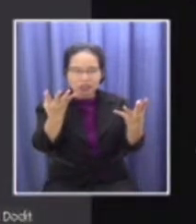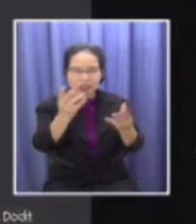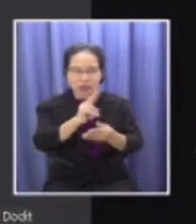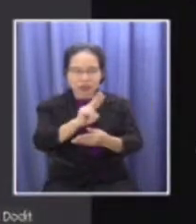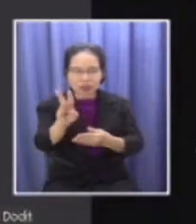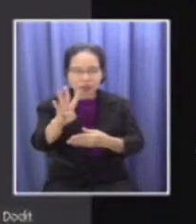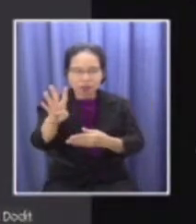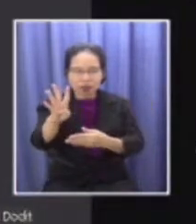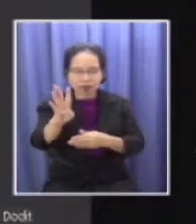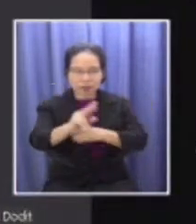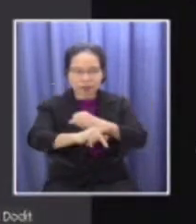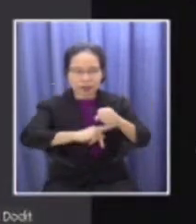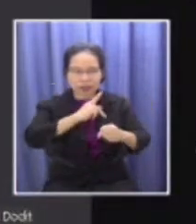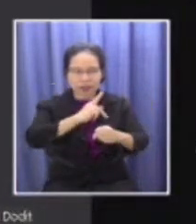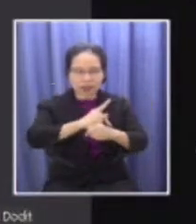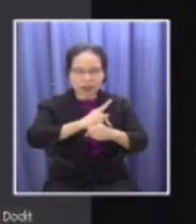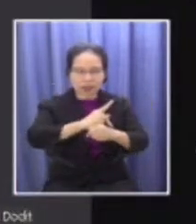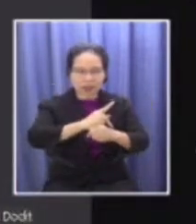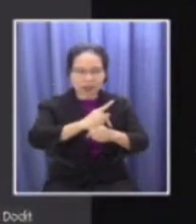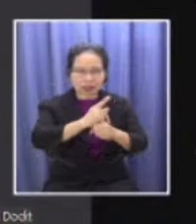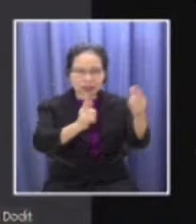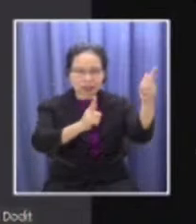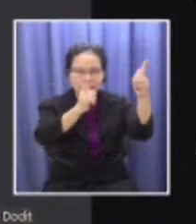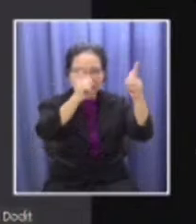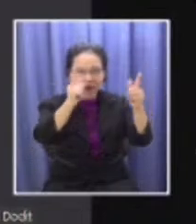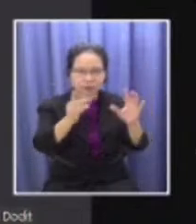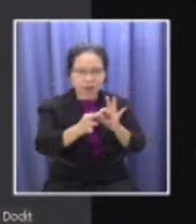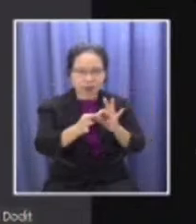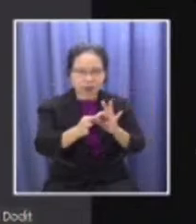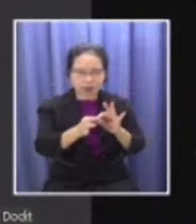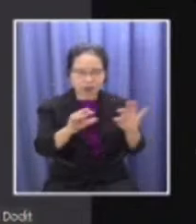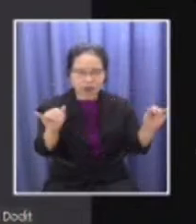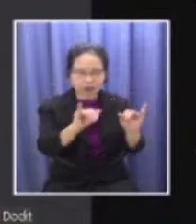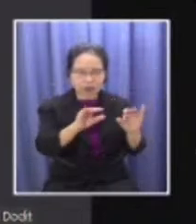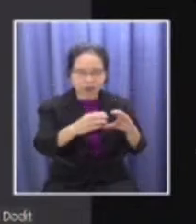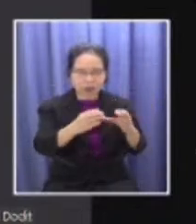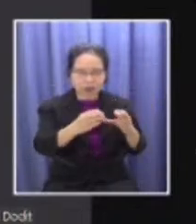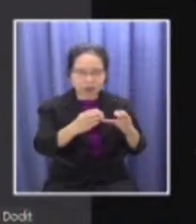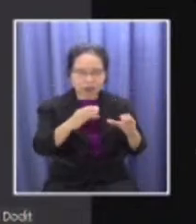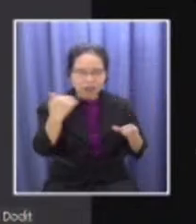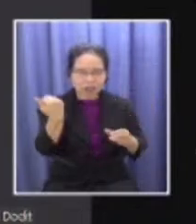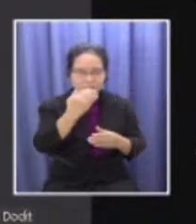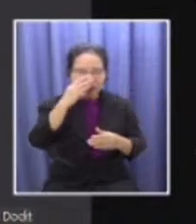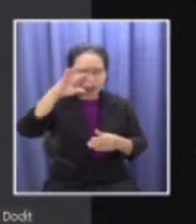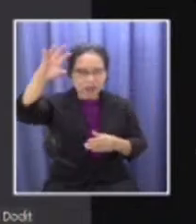so awo se ensroma mo anu ahodo wo mo hunu dia ye mfa ma wonom